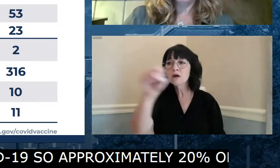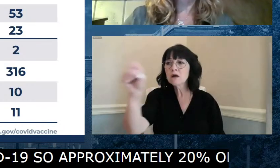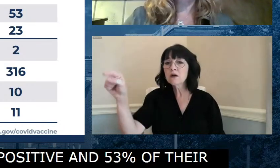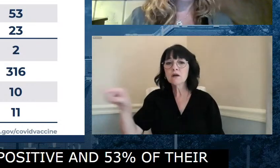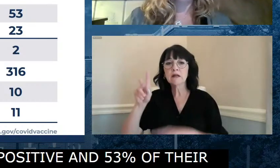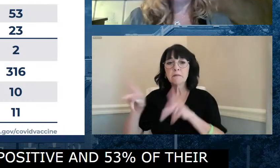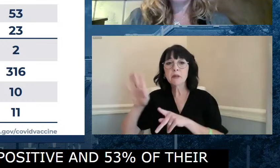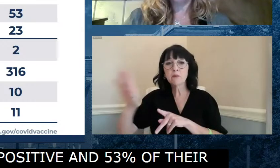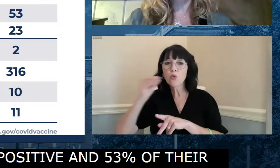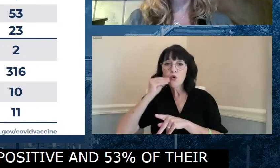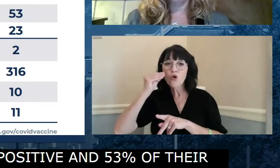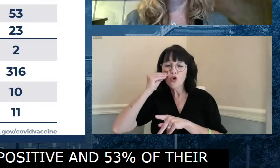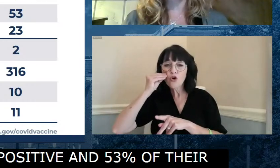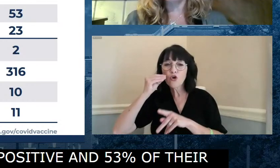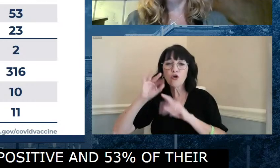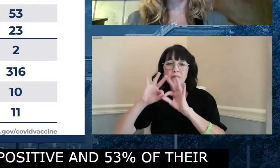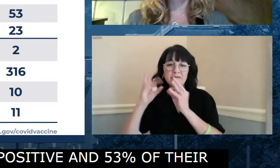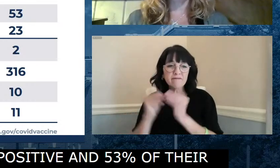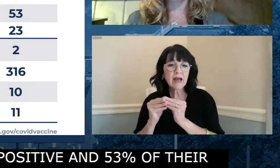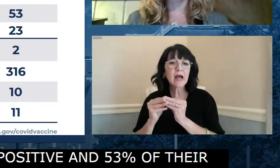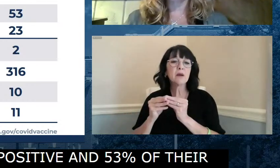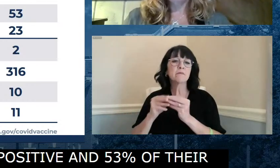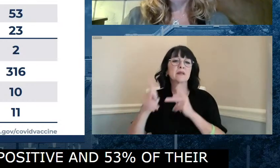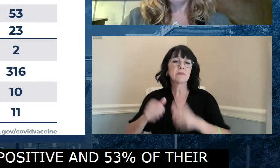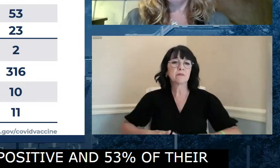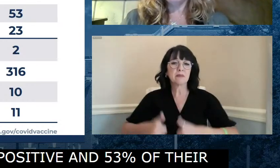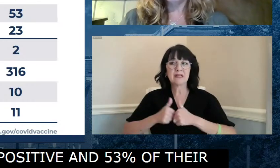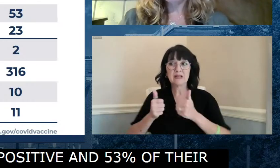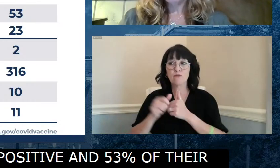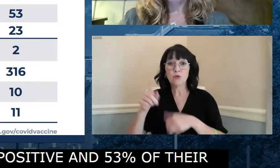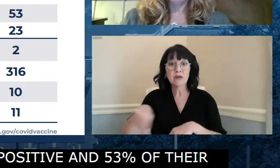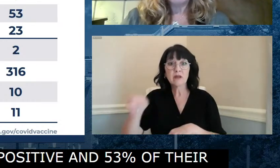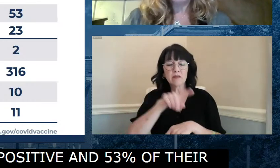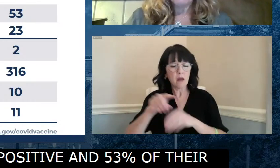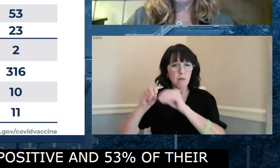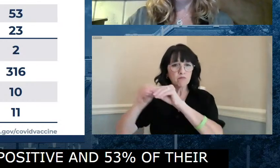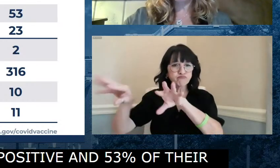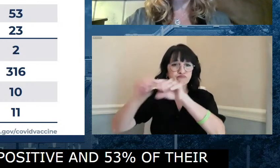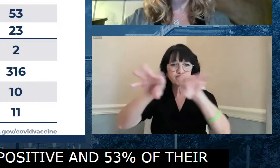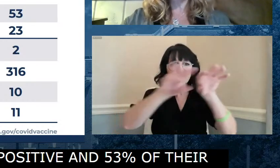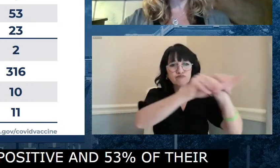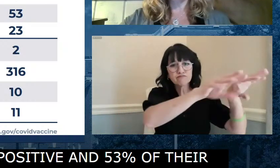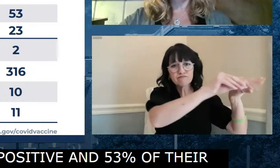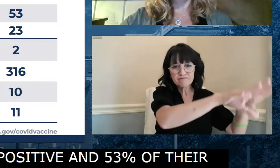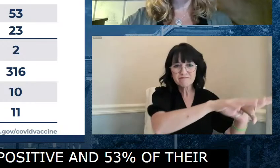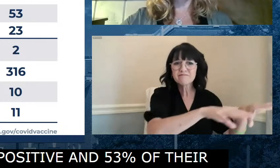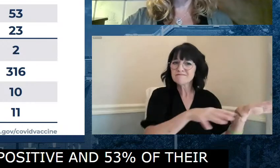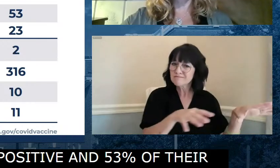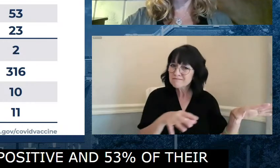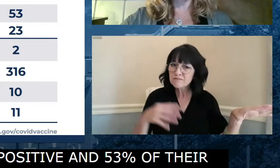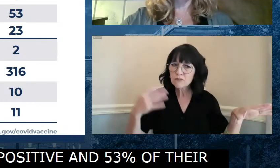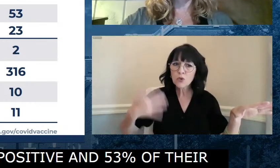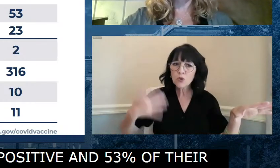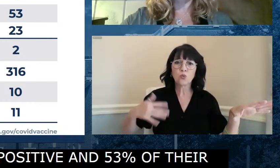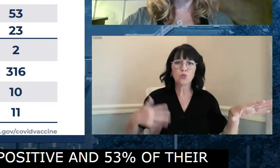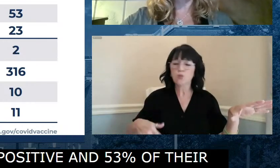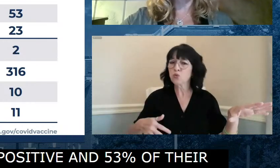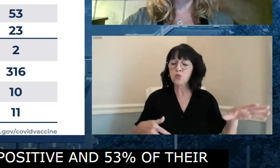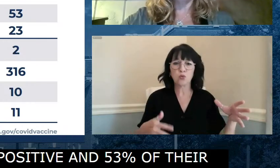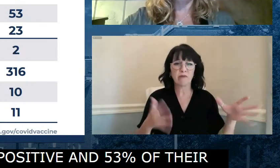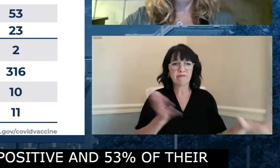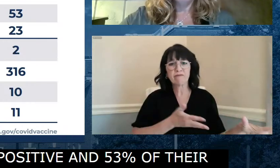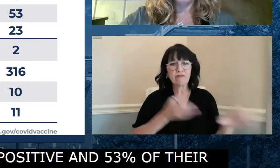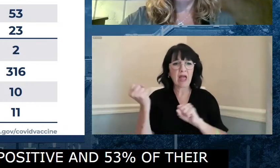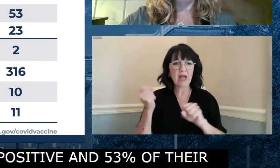And this is a much higher attack rate, we call it, than what we have been seeing among the original virus